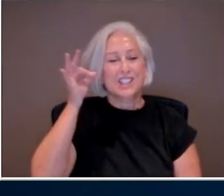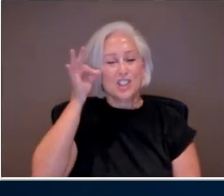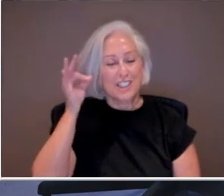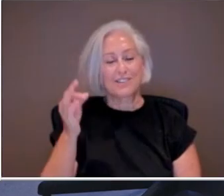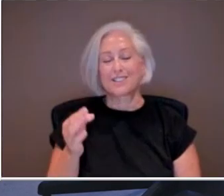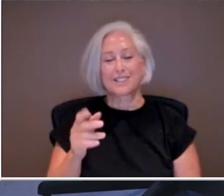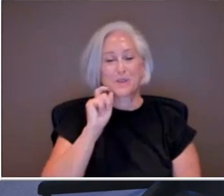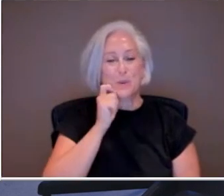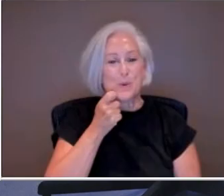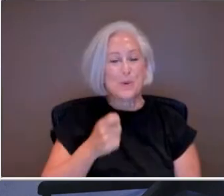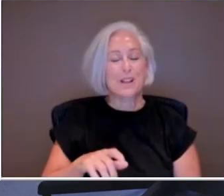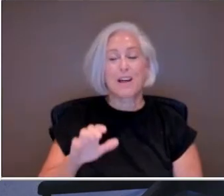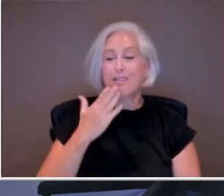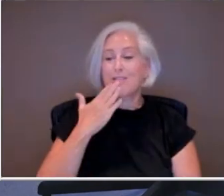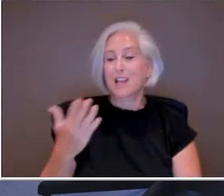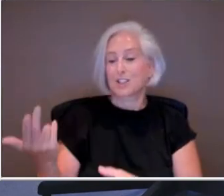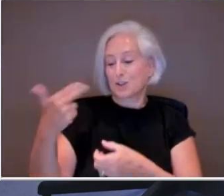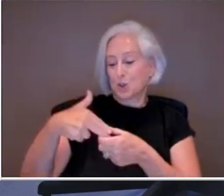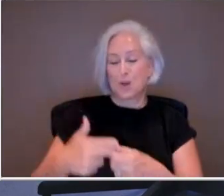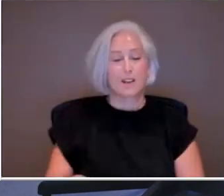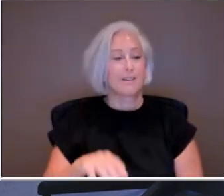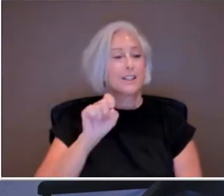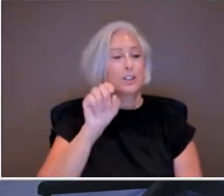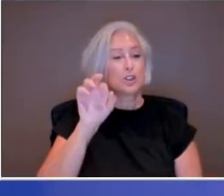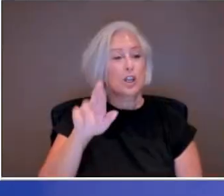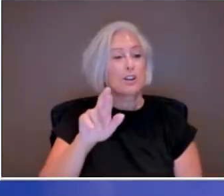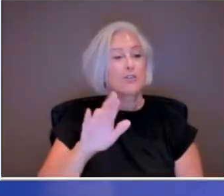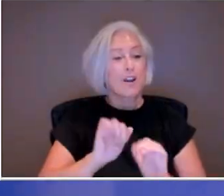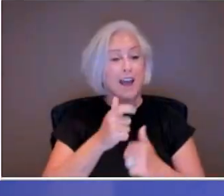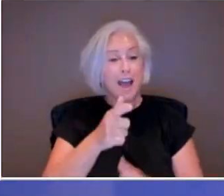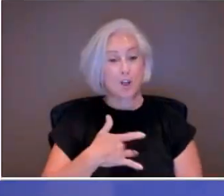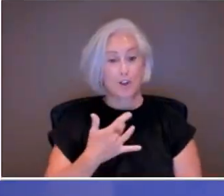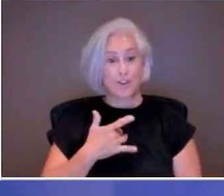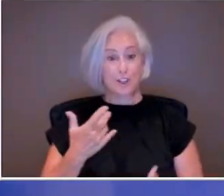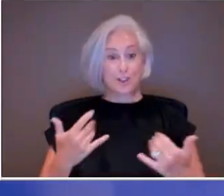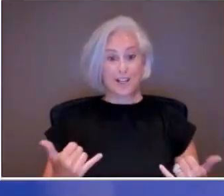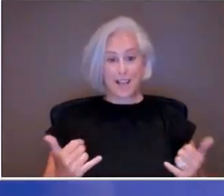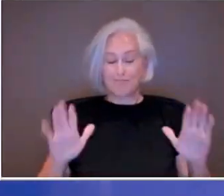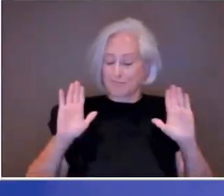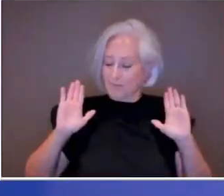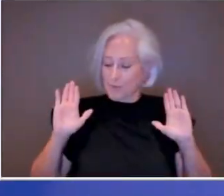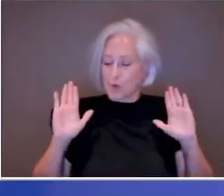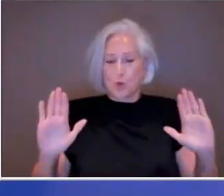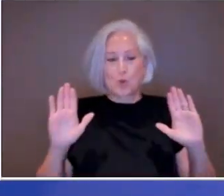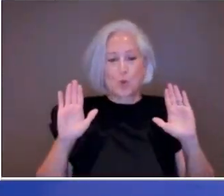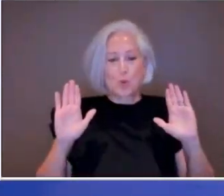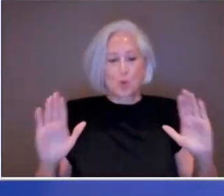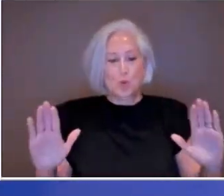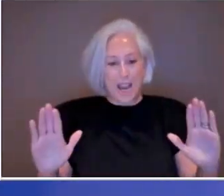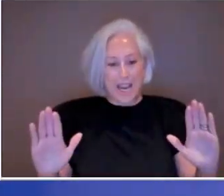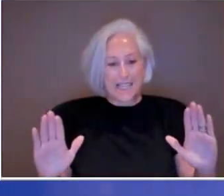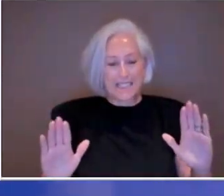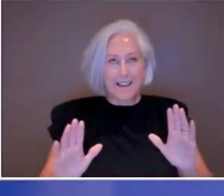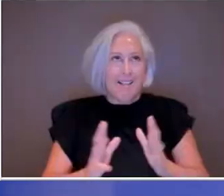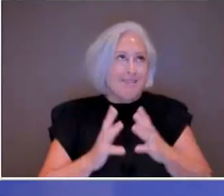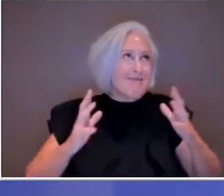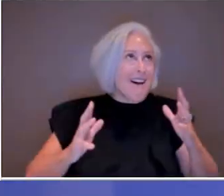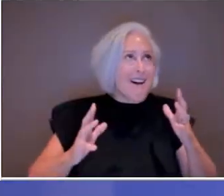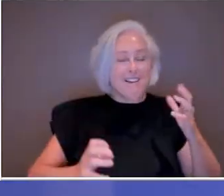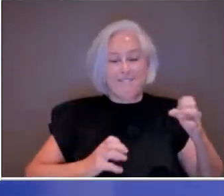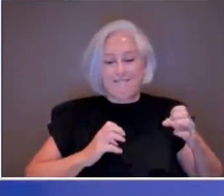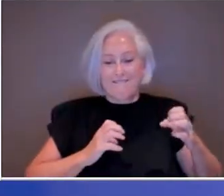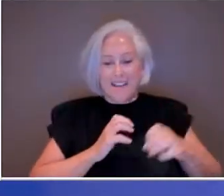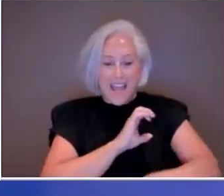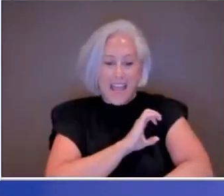are you feeling today? I feel great. I'm energetic. I'm doing what I love